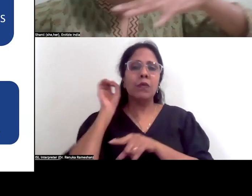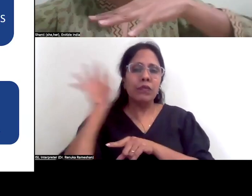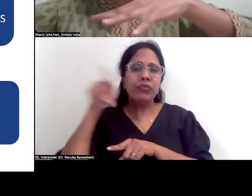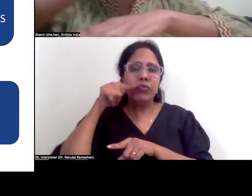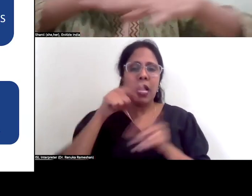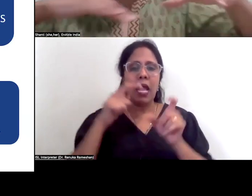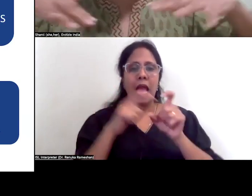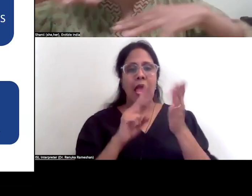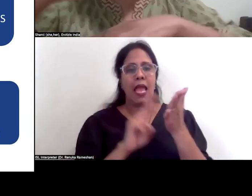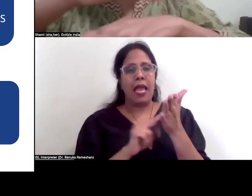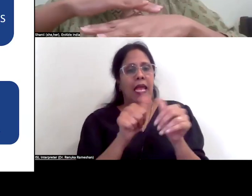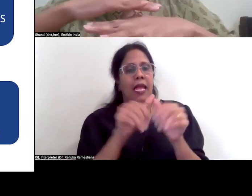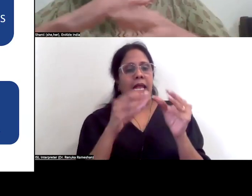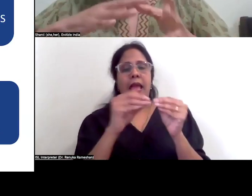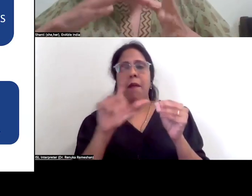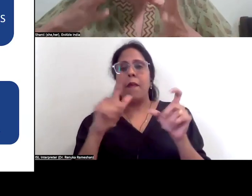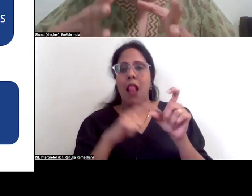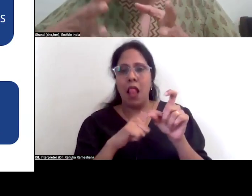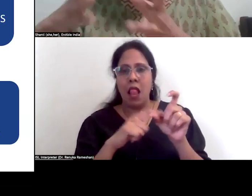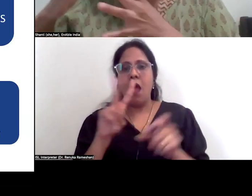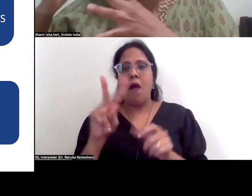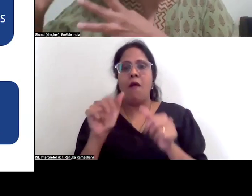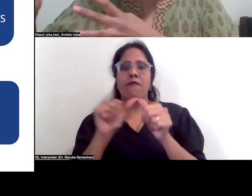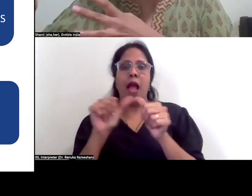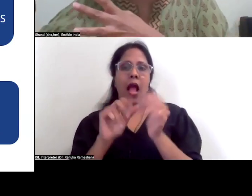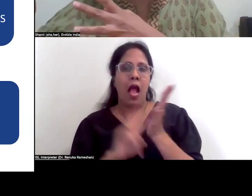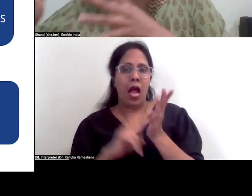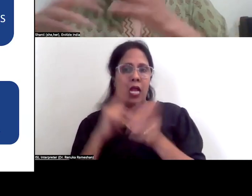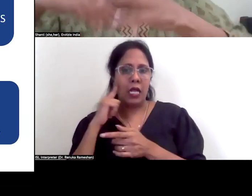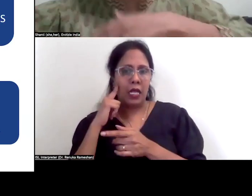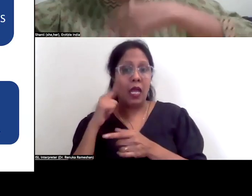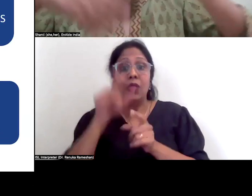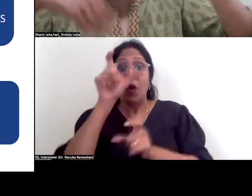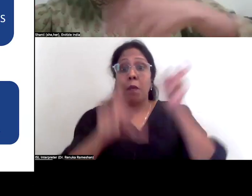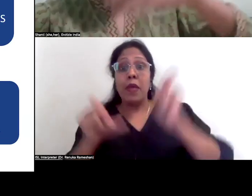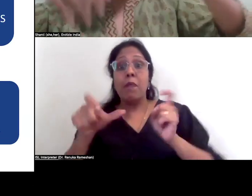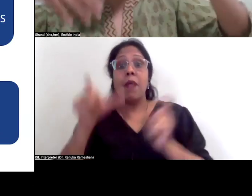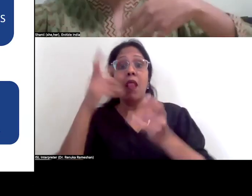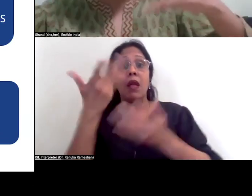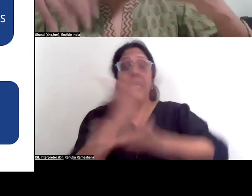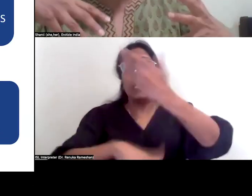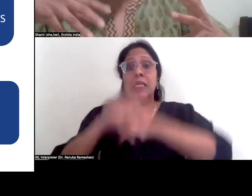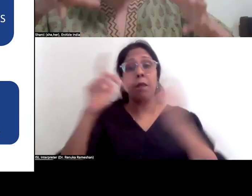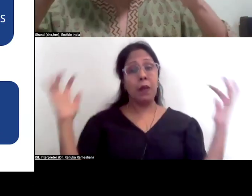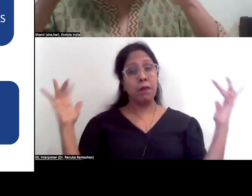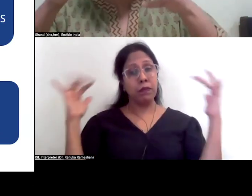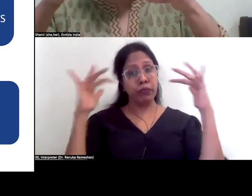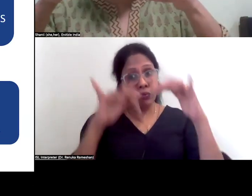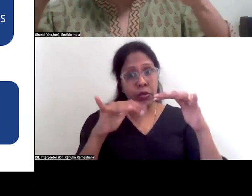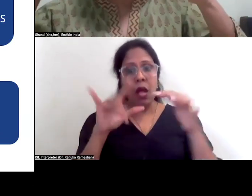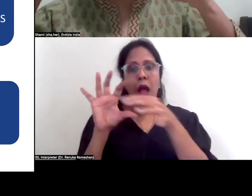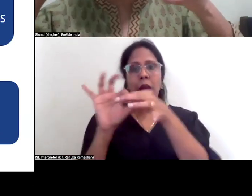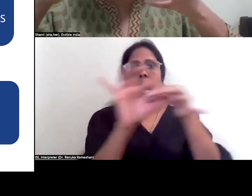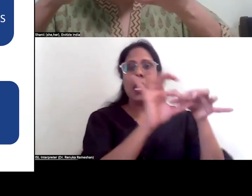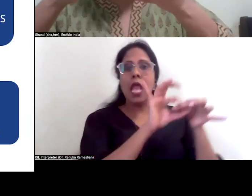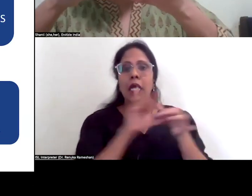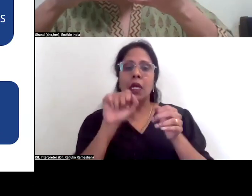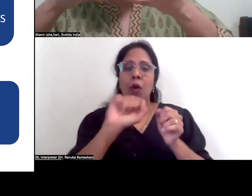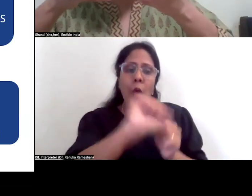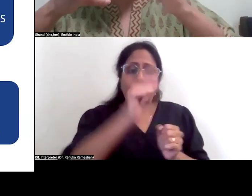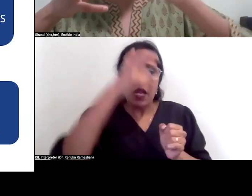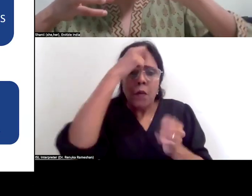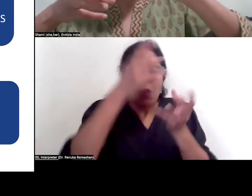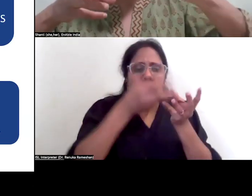network with each other to solve their own problems. I do understand we have WhatsApp, but in WhatsApp, you also have a lot of chatter. Whereas this is a